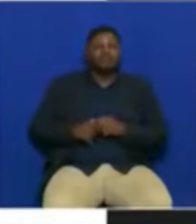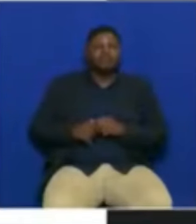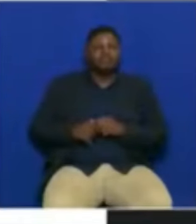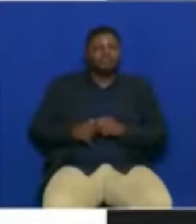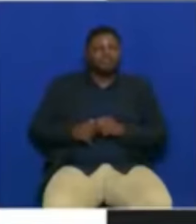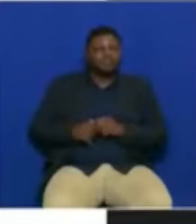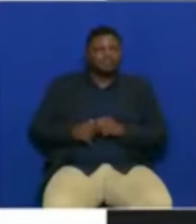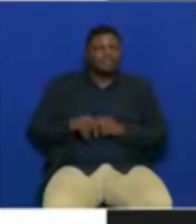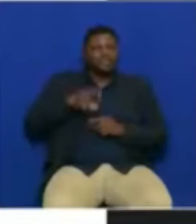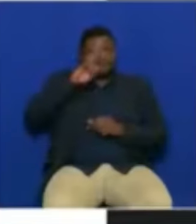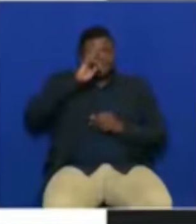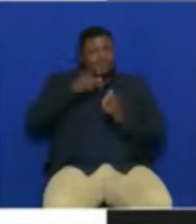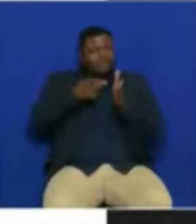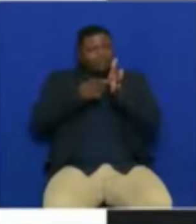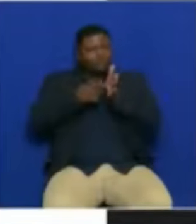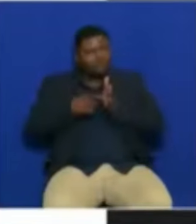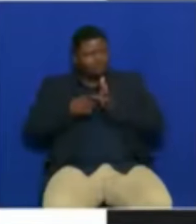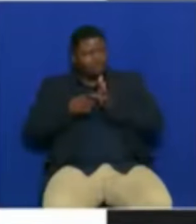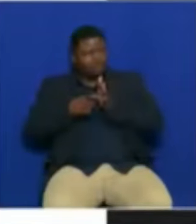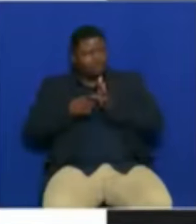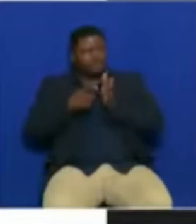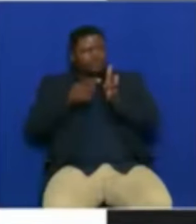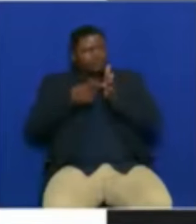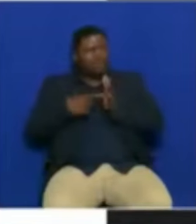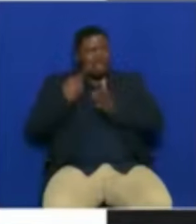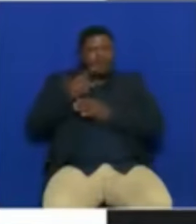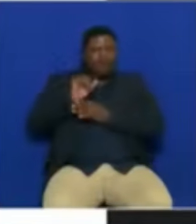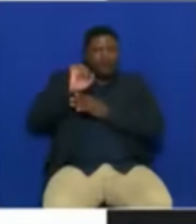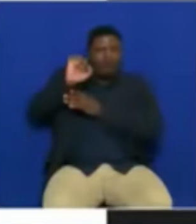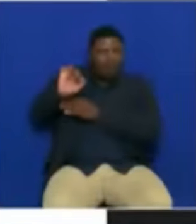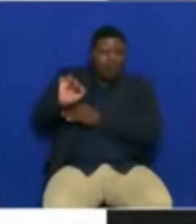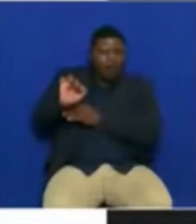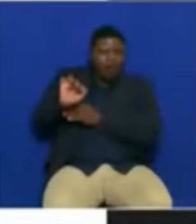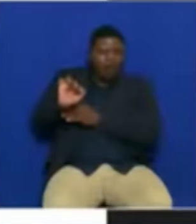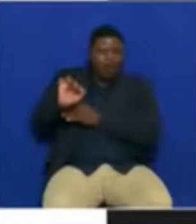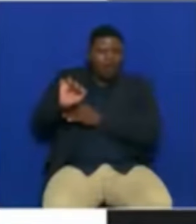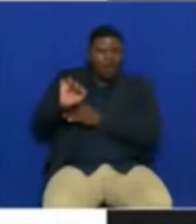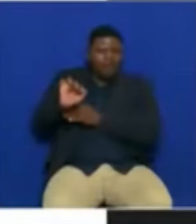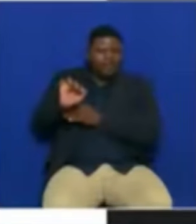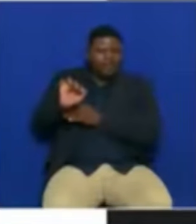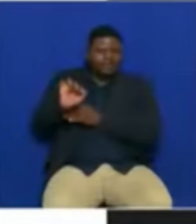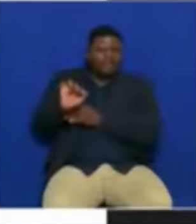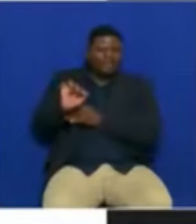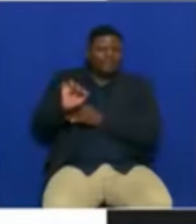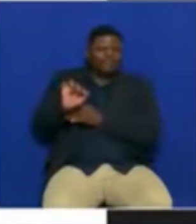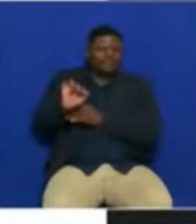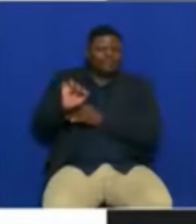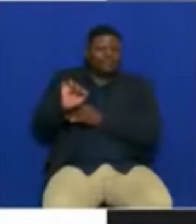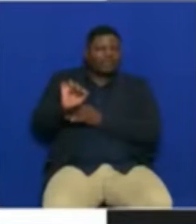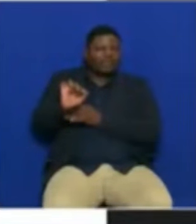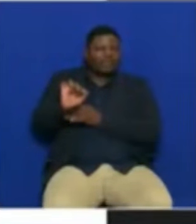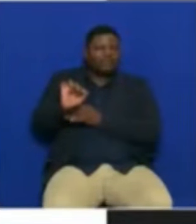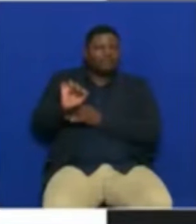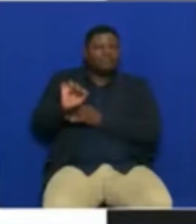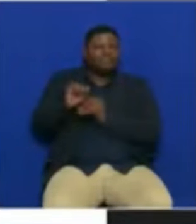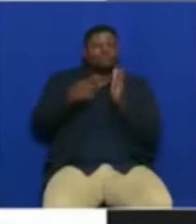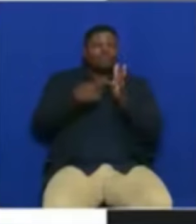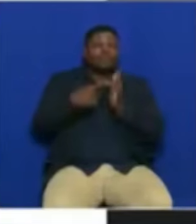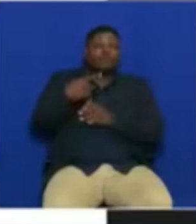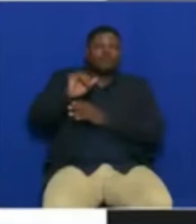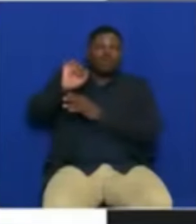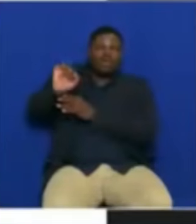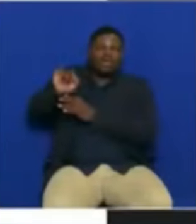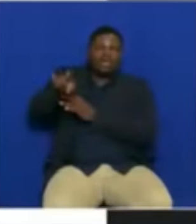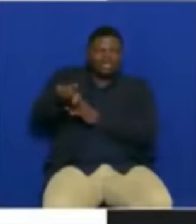meant for her with regards to getting registered on the e-vetting system and putting